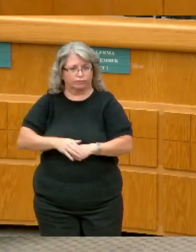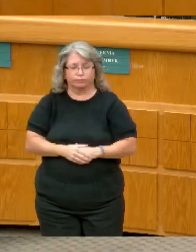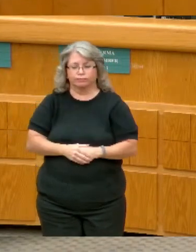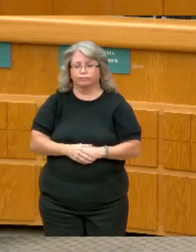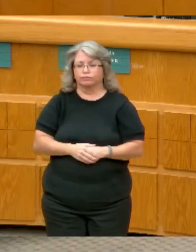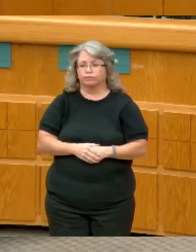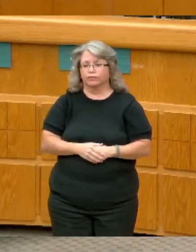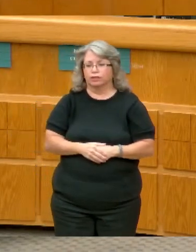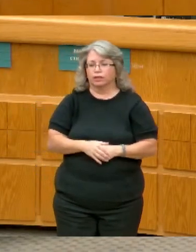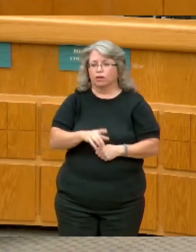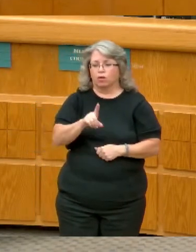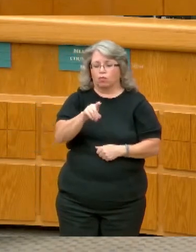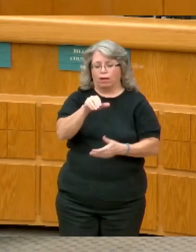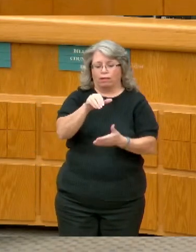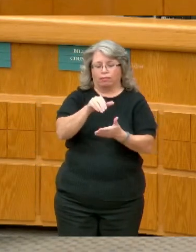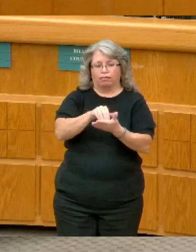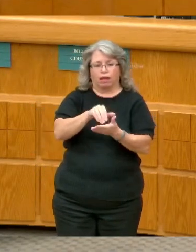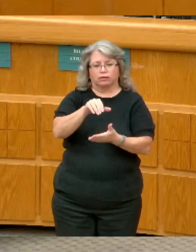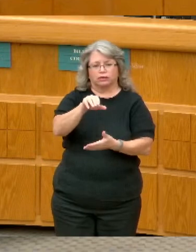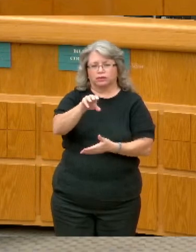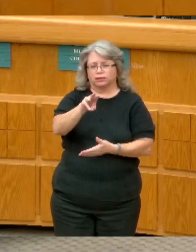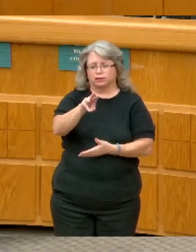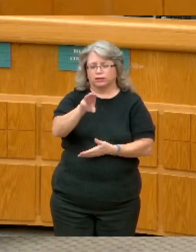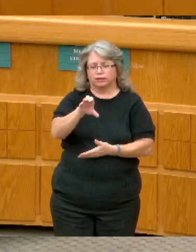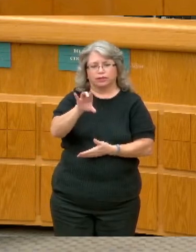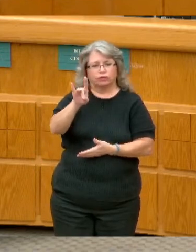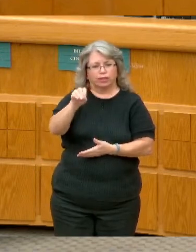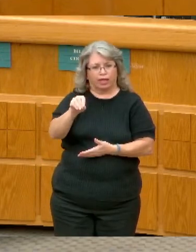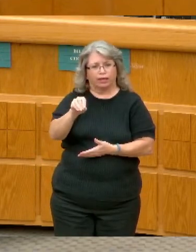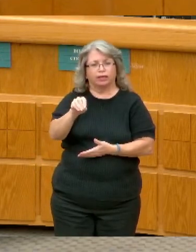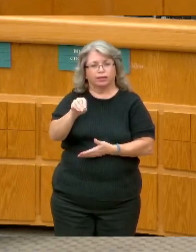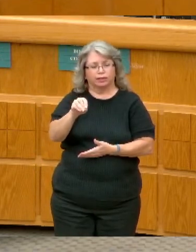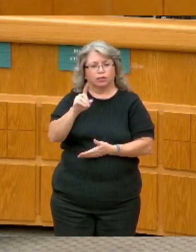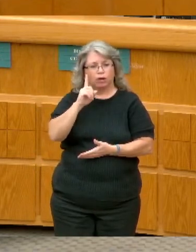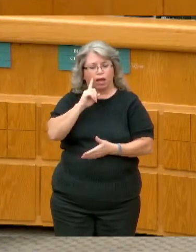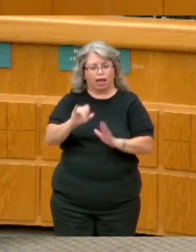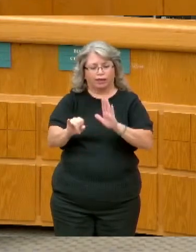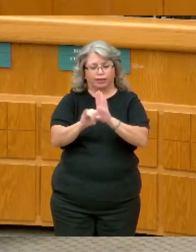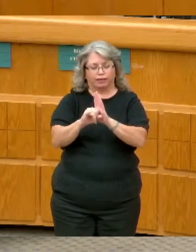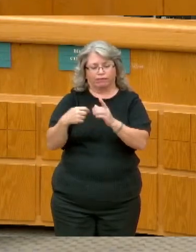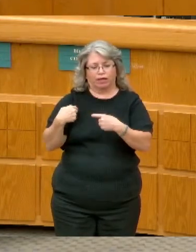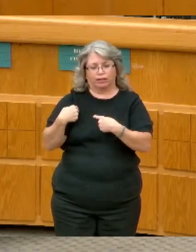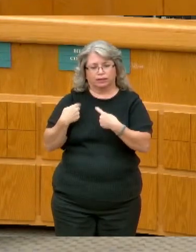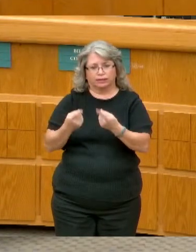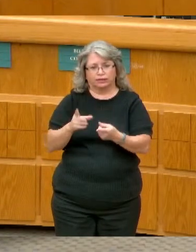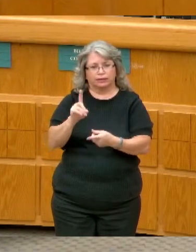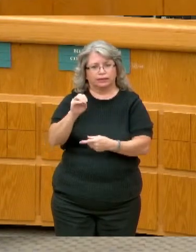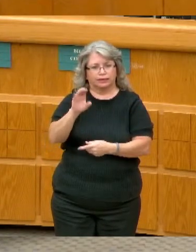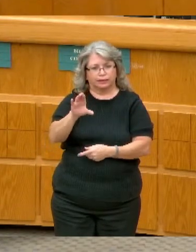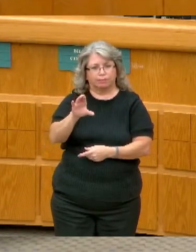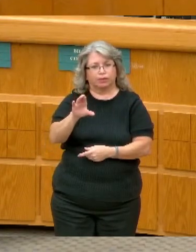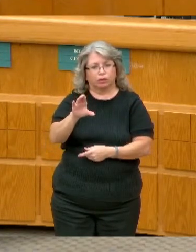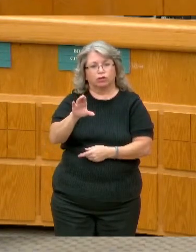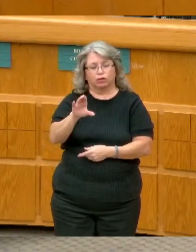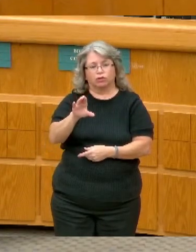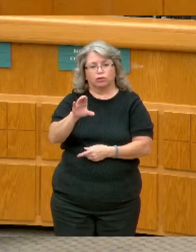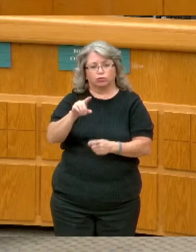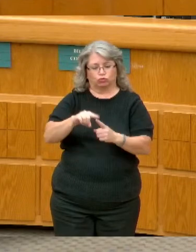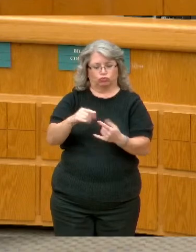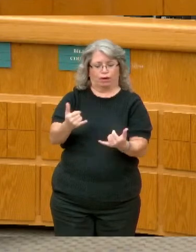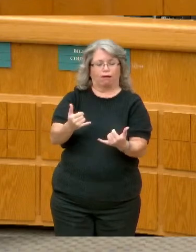1,680 of those 2,038 were identified from December of 2021 to the present. So the majority